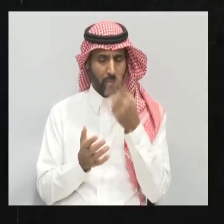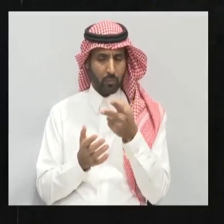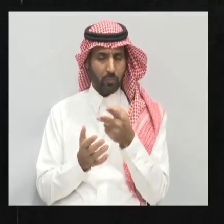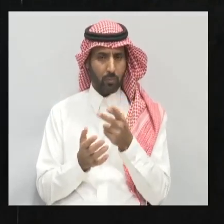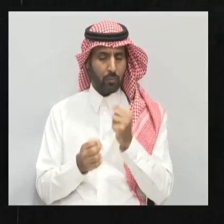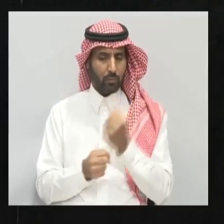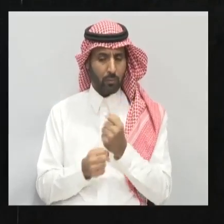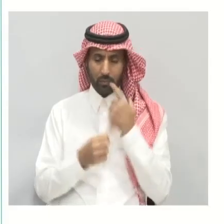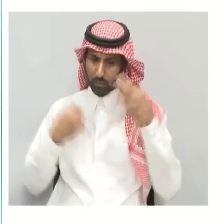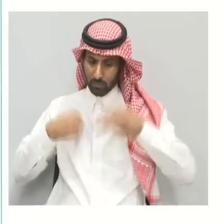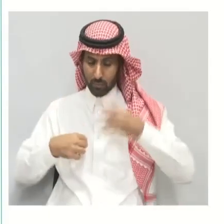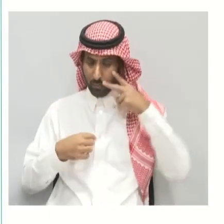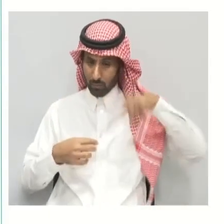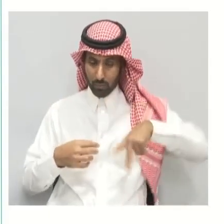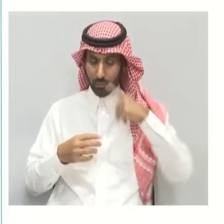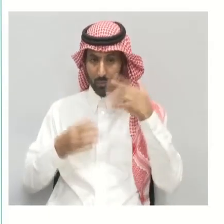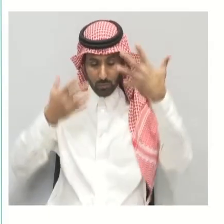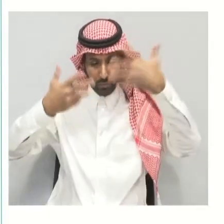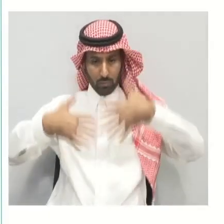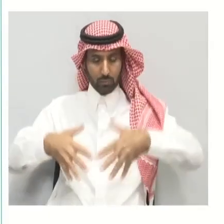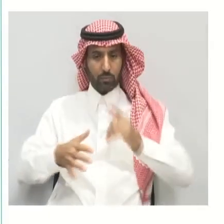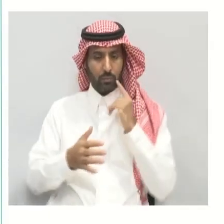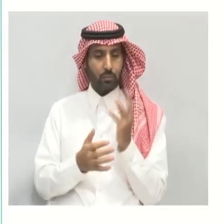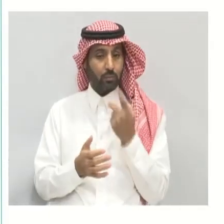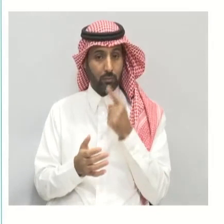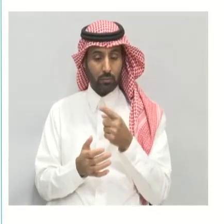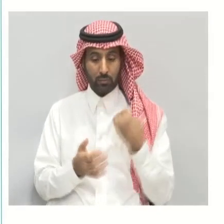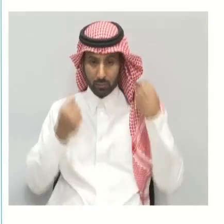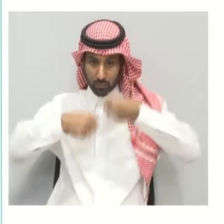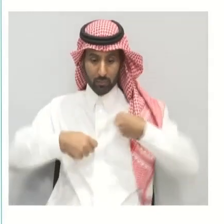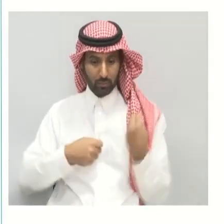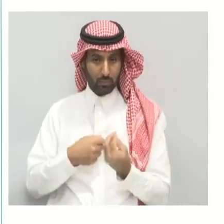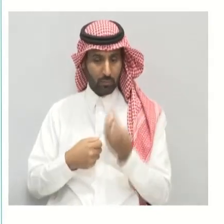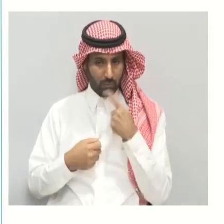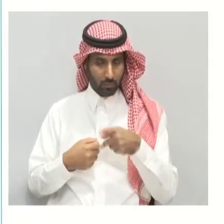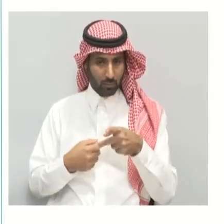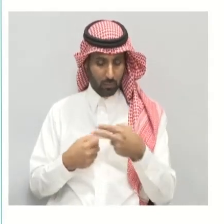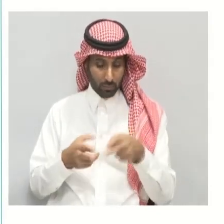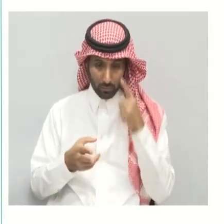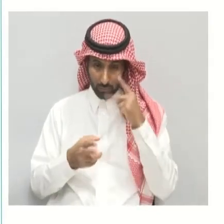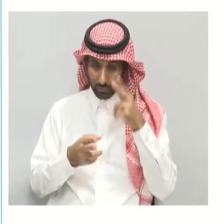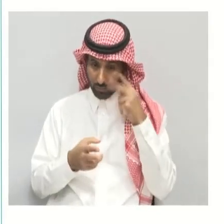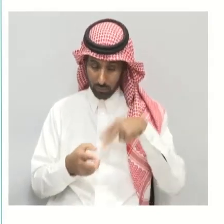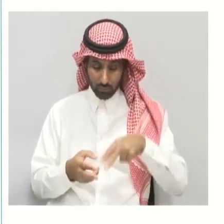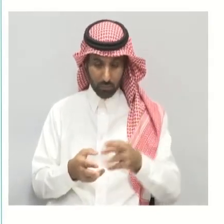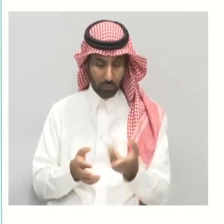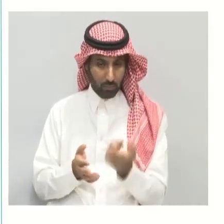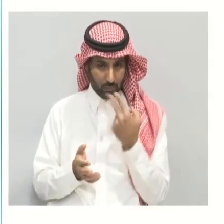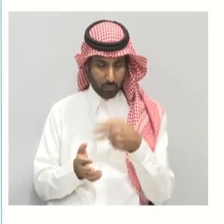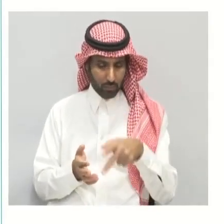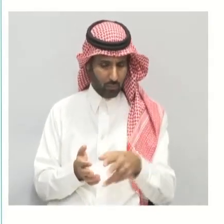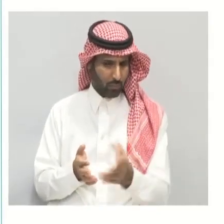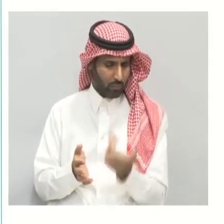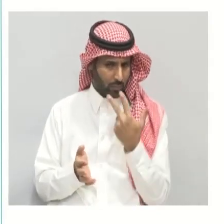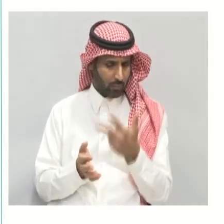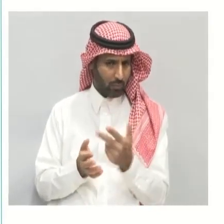what would you wear to visit waterfalls? So if you have a chance or if you already visited waterfalls, what